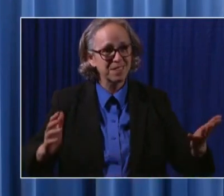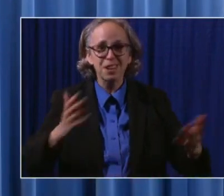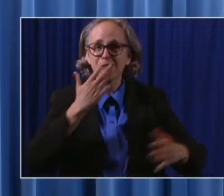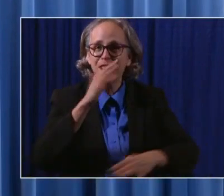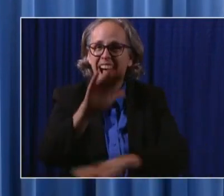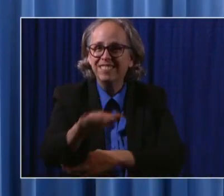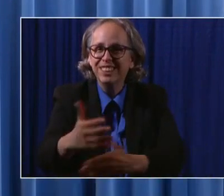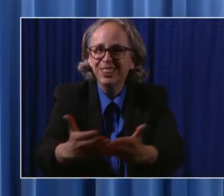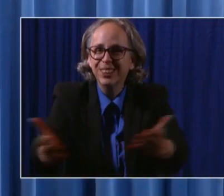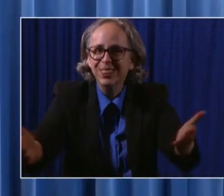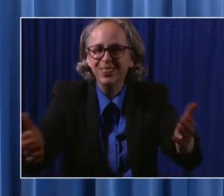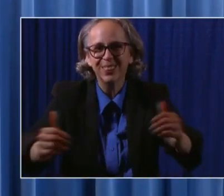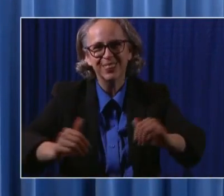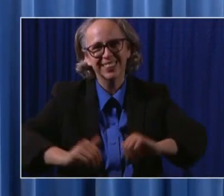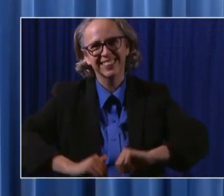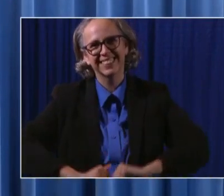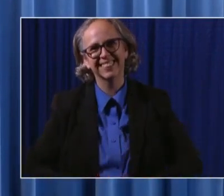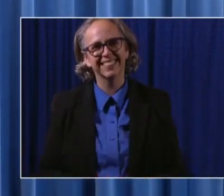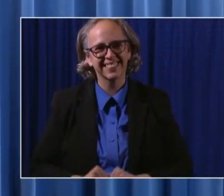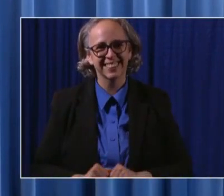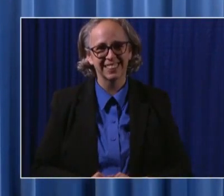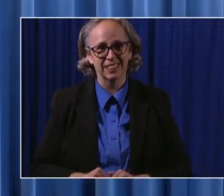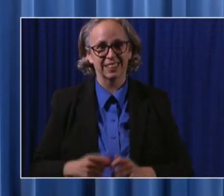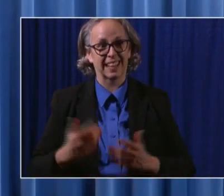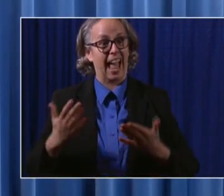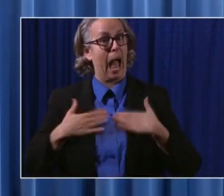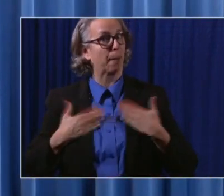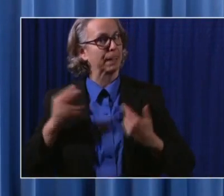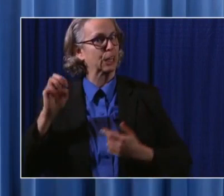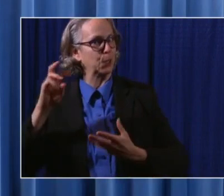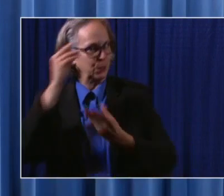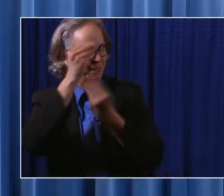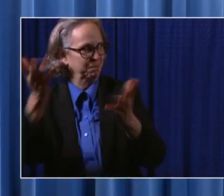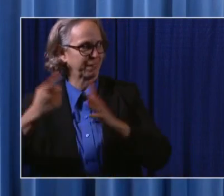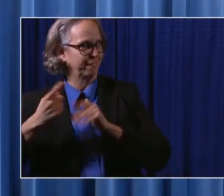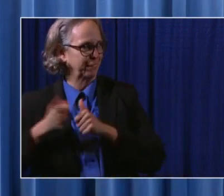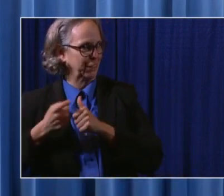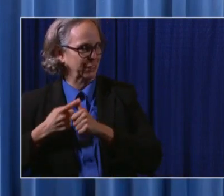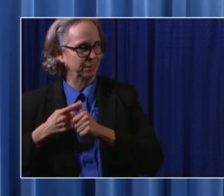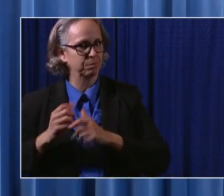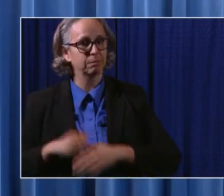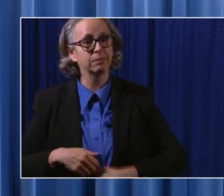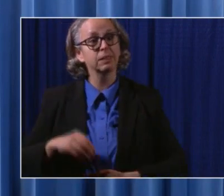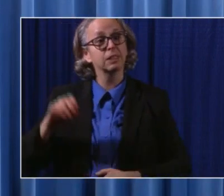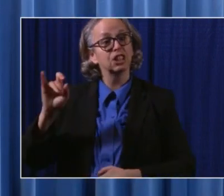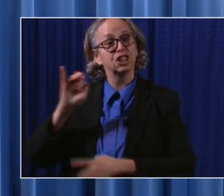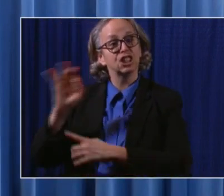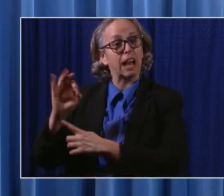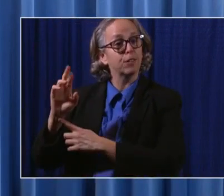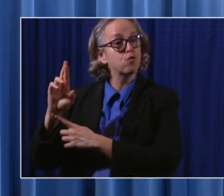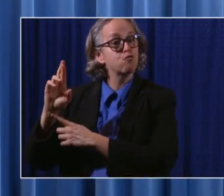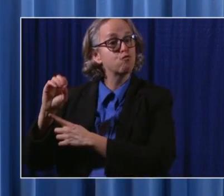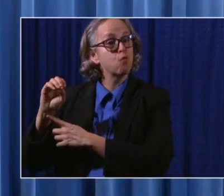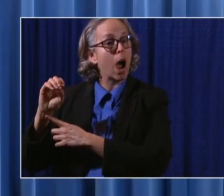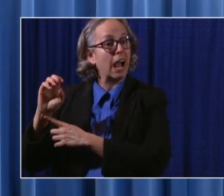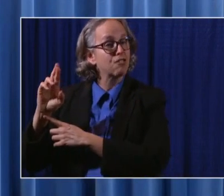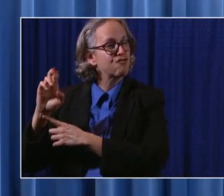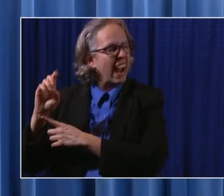Everyone, we'll start with some happy news. Jeff Redick and his wife Lindsay welcomed baby